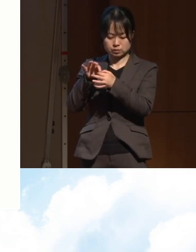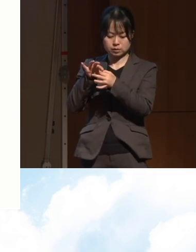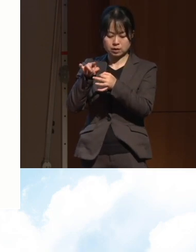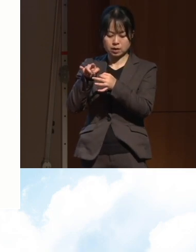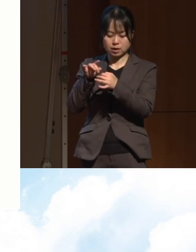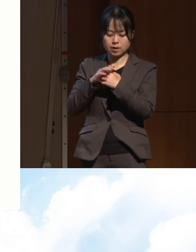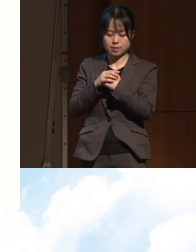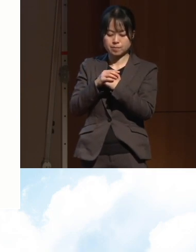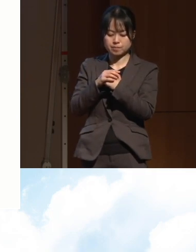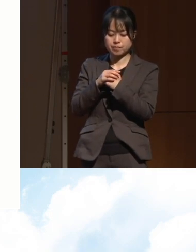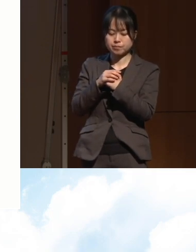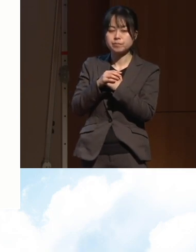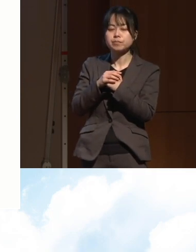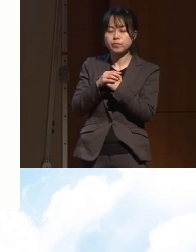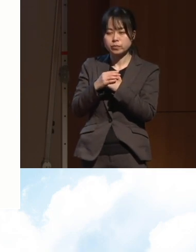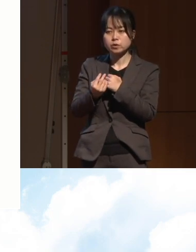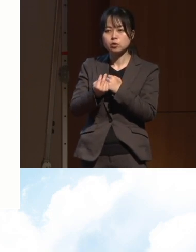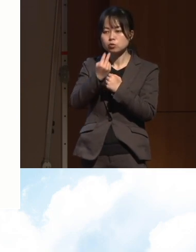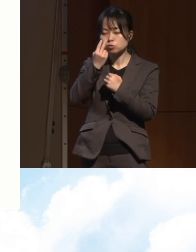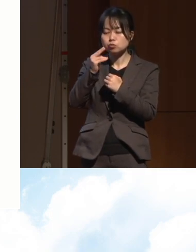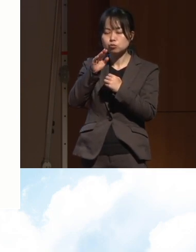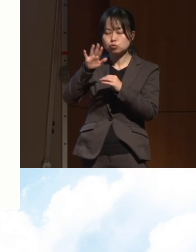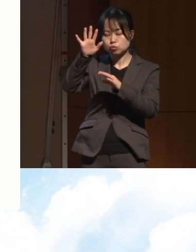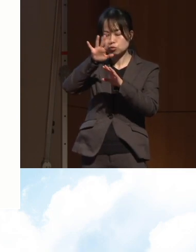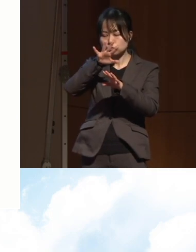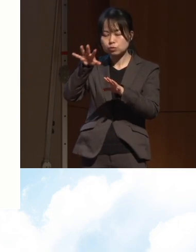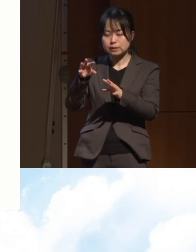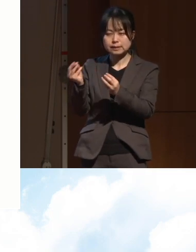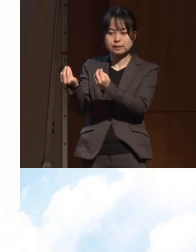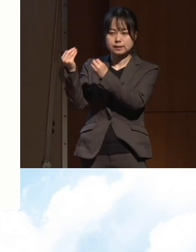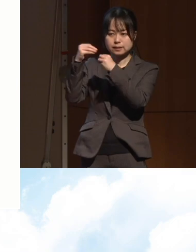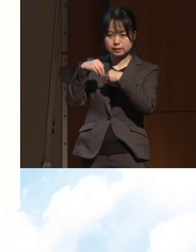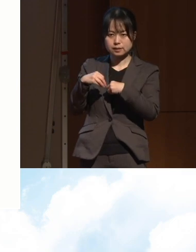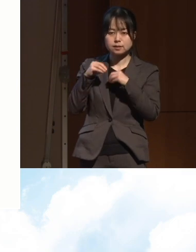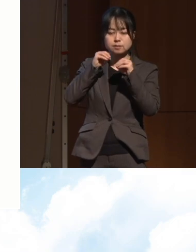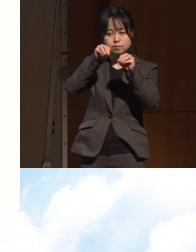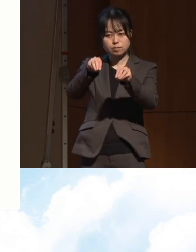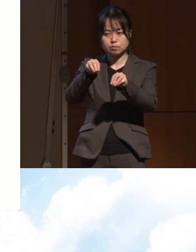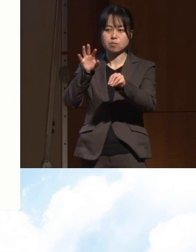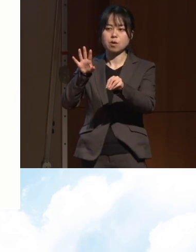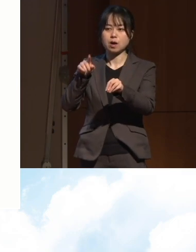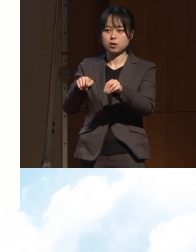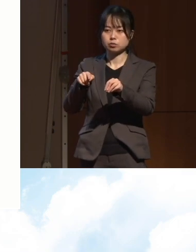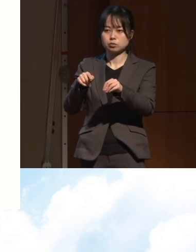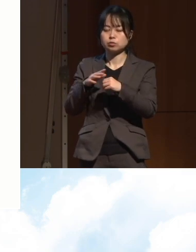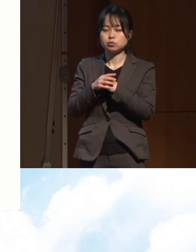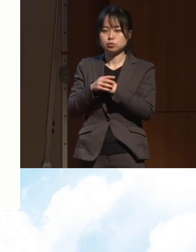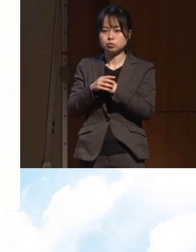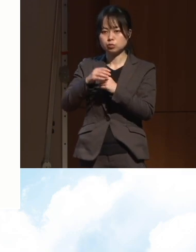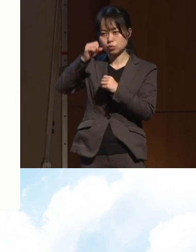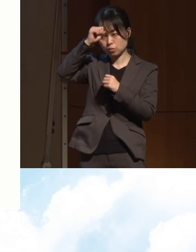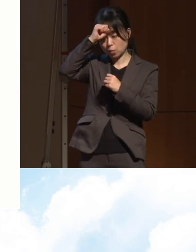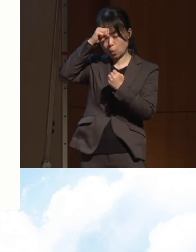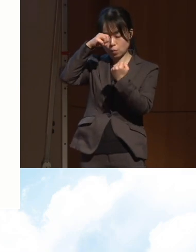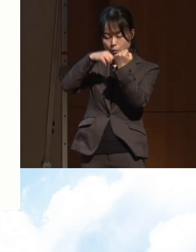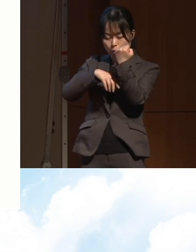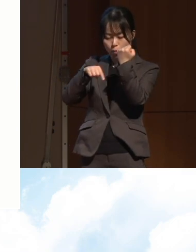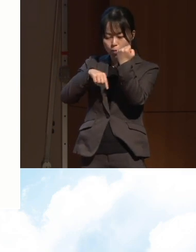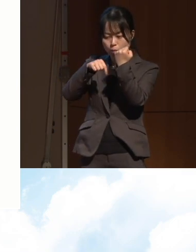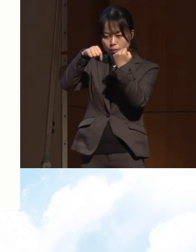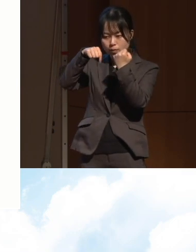stress the pandemic potential of pathogens that can transmit from asymptomatic carriers such as